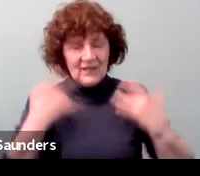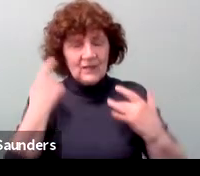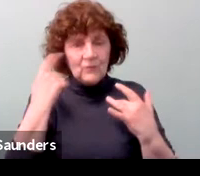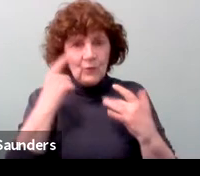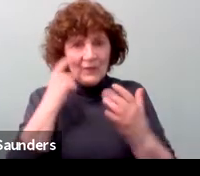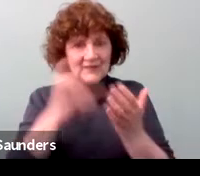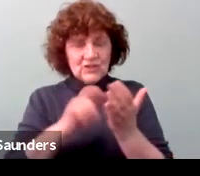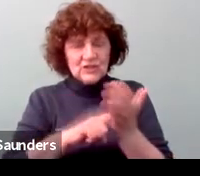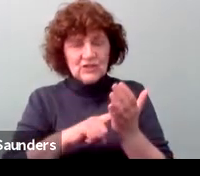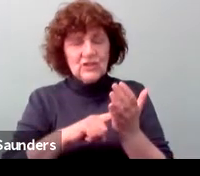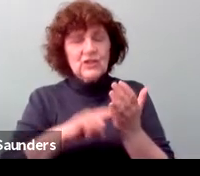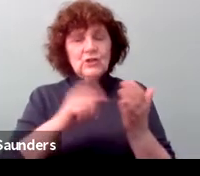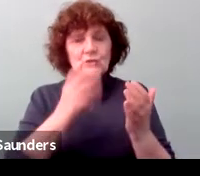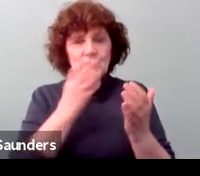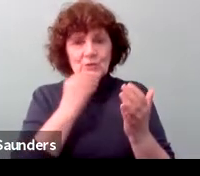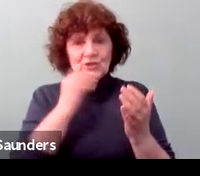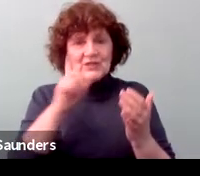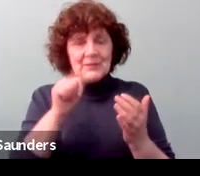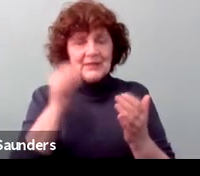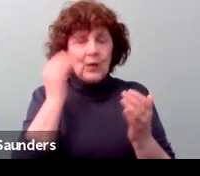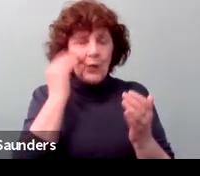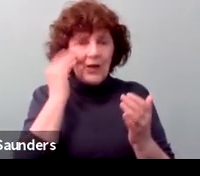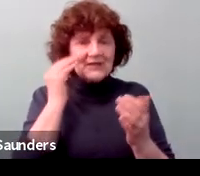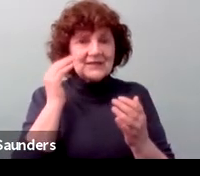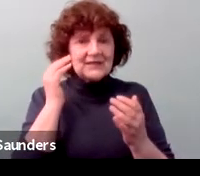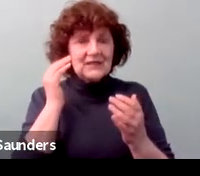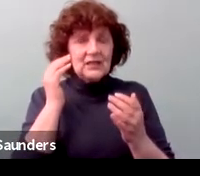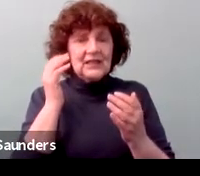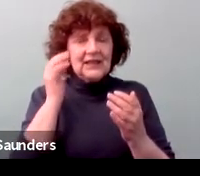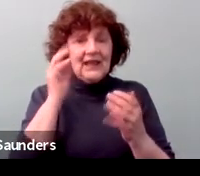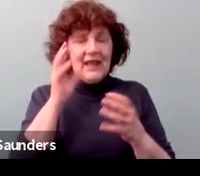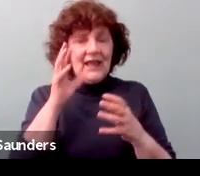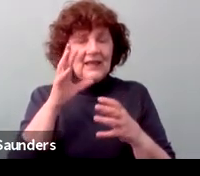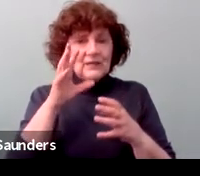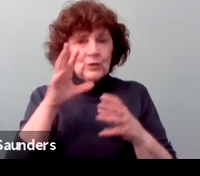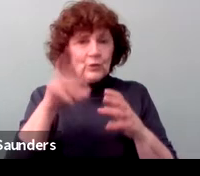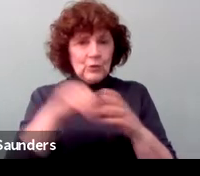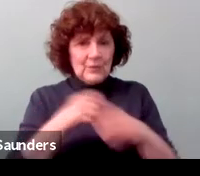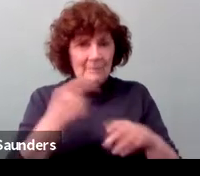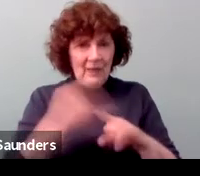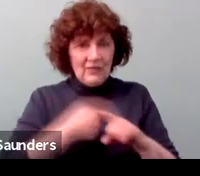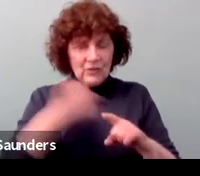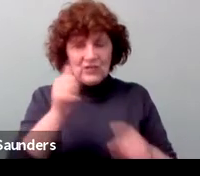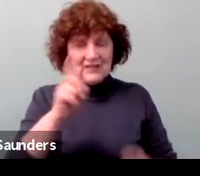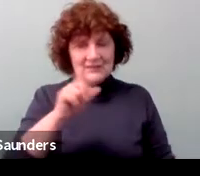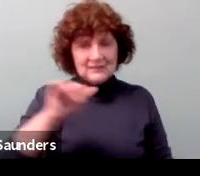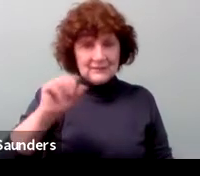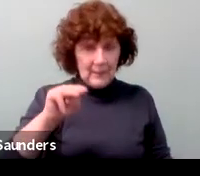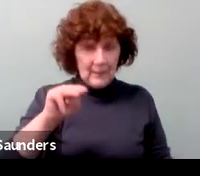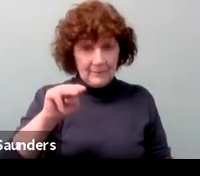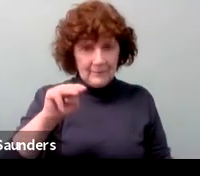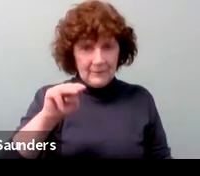and Inclusion Month. Established in 2009, JDAIM is a month when Jewish